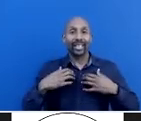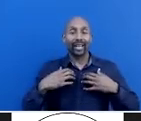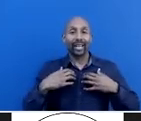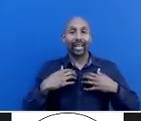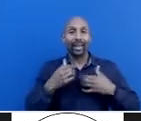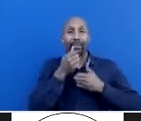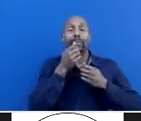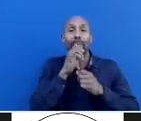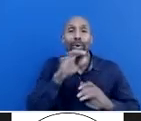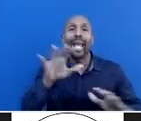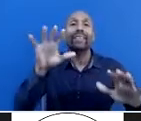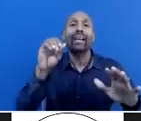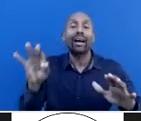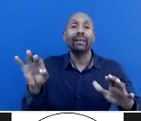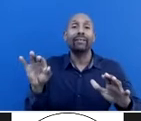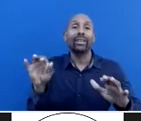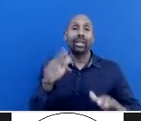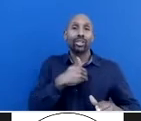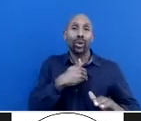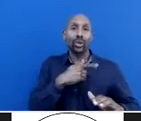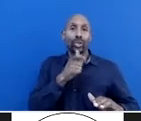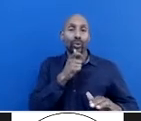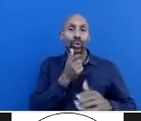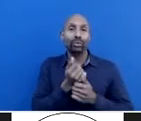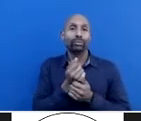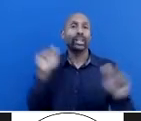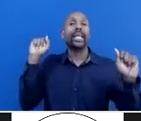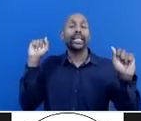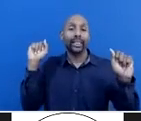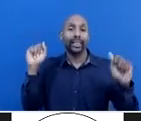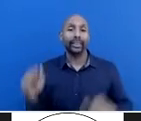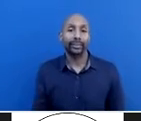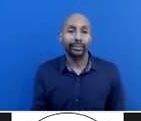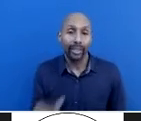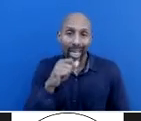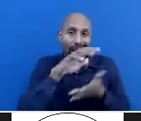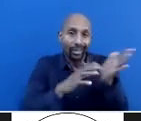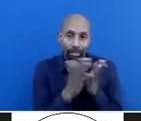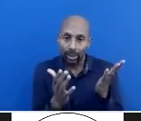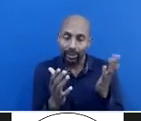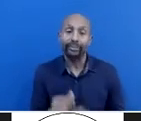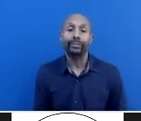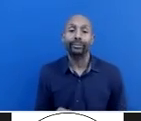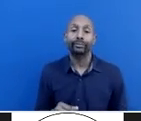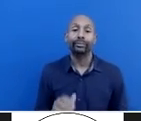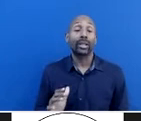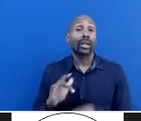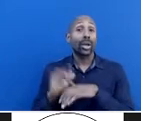One great early Muslim scholar put it this way. He said,